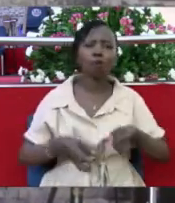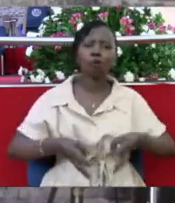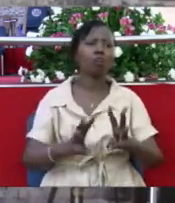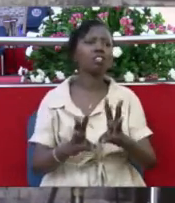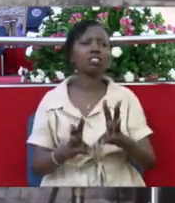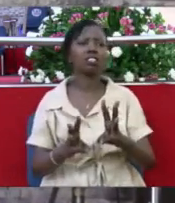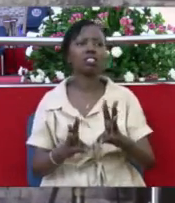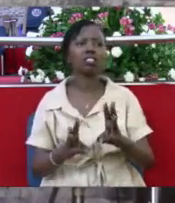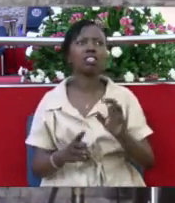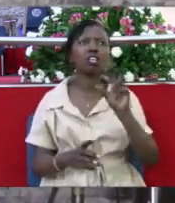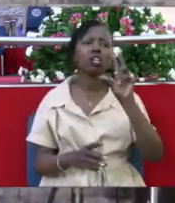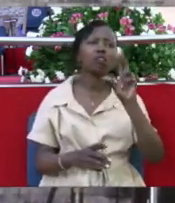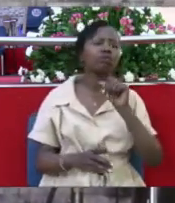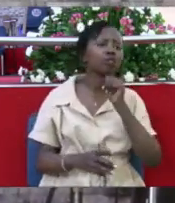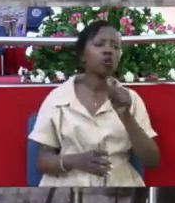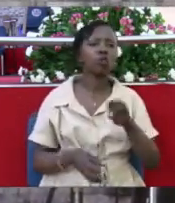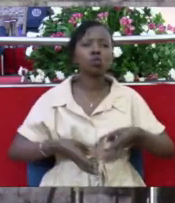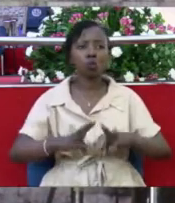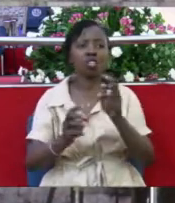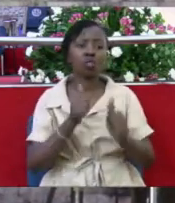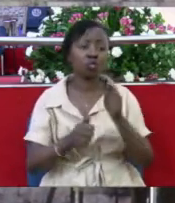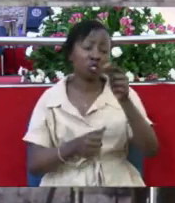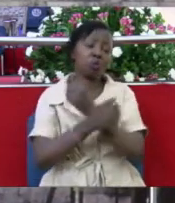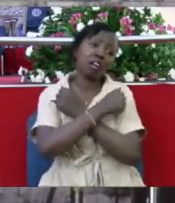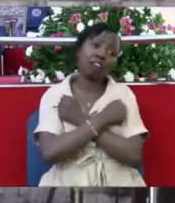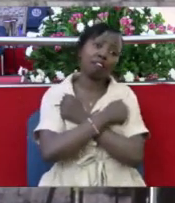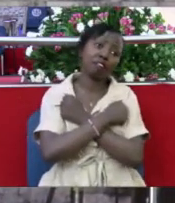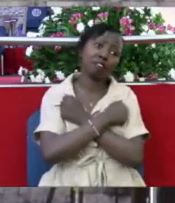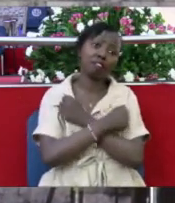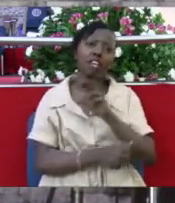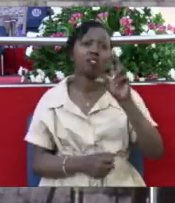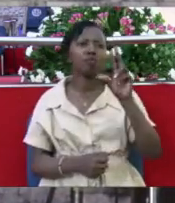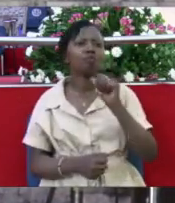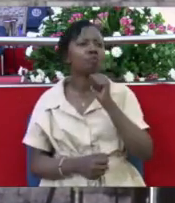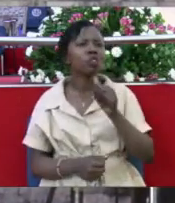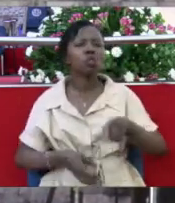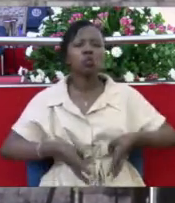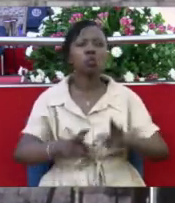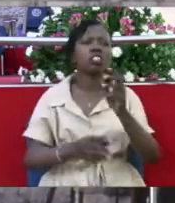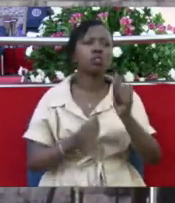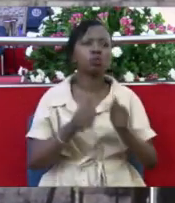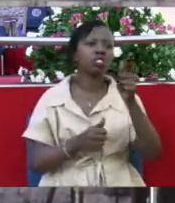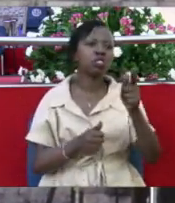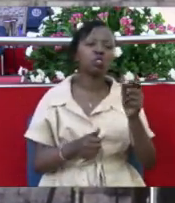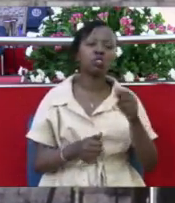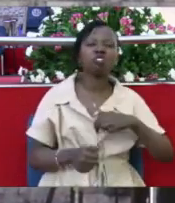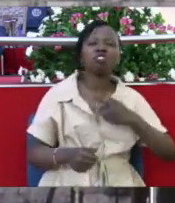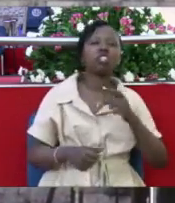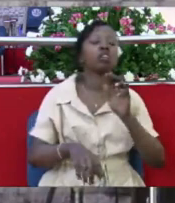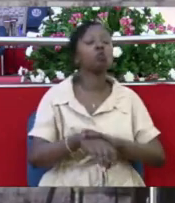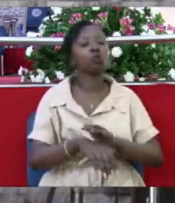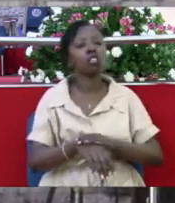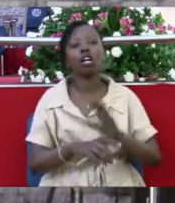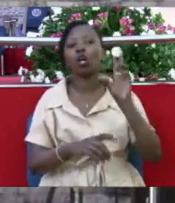are convenient to you. Yani zile ambazo wewe unaona zafaa. Not the ones that you like. Sio zile wapenda. The Bible says walk in all